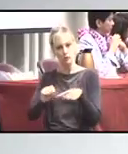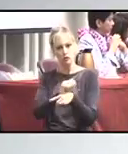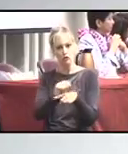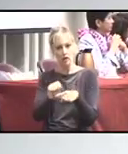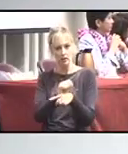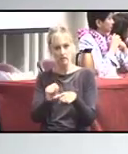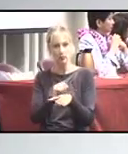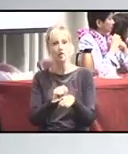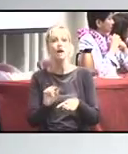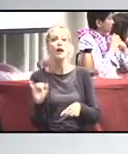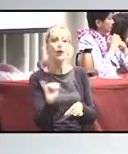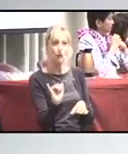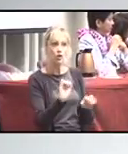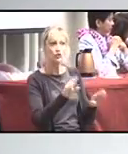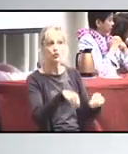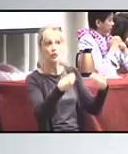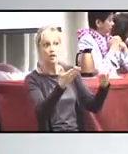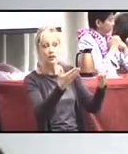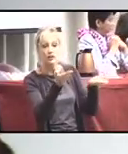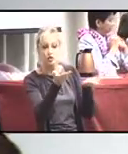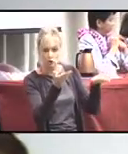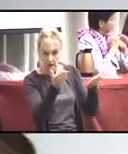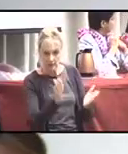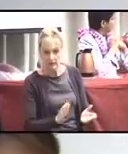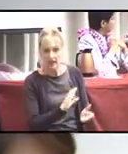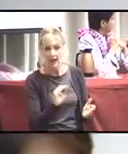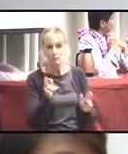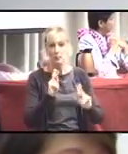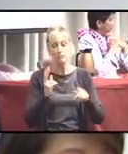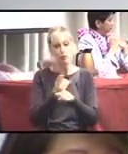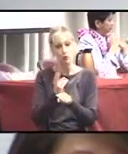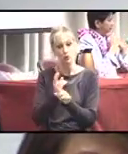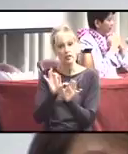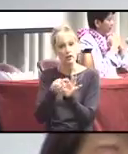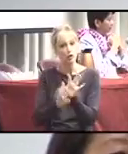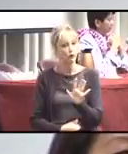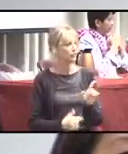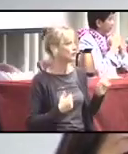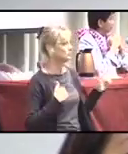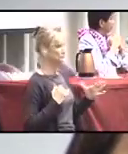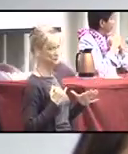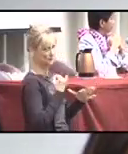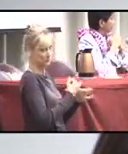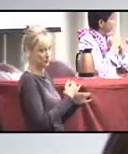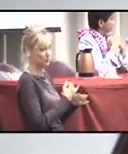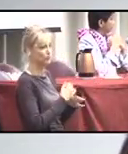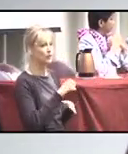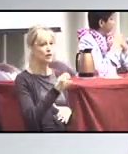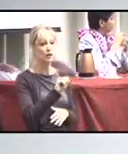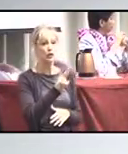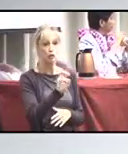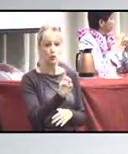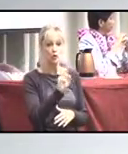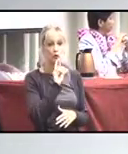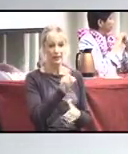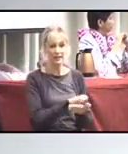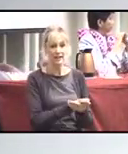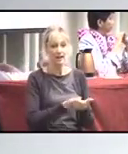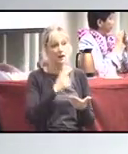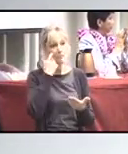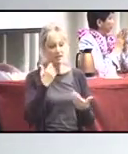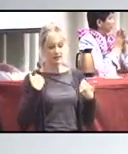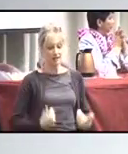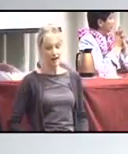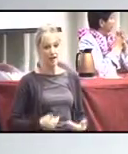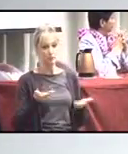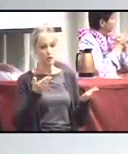service providers and people using interpreters. And I just want to interject something. Sue's being kind, I think, because I'm a service provider and